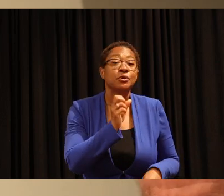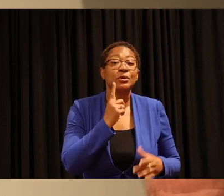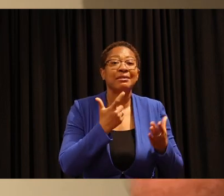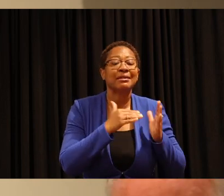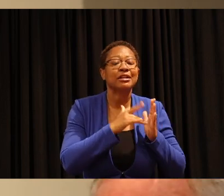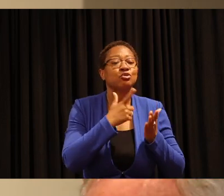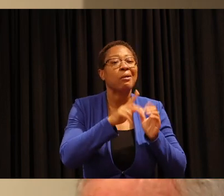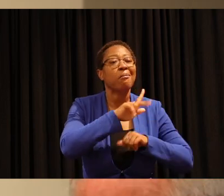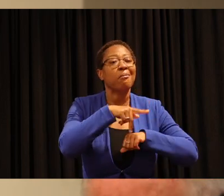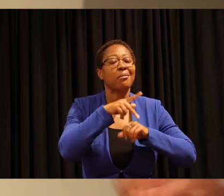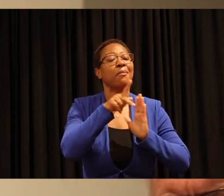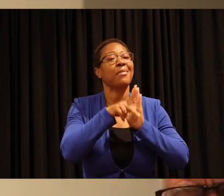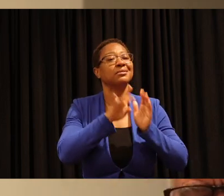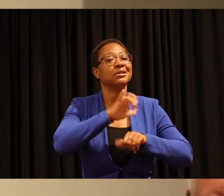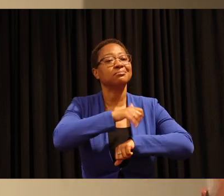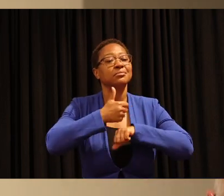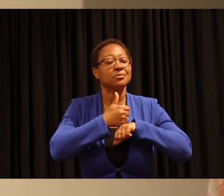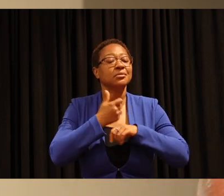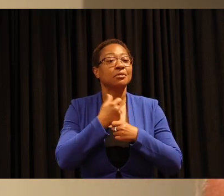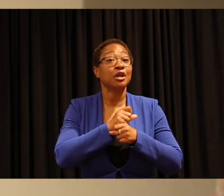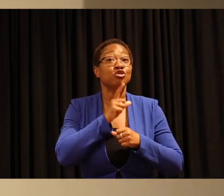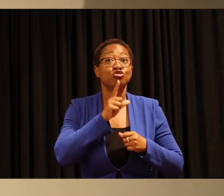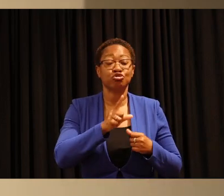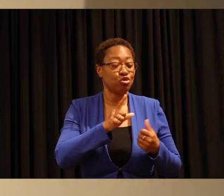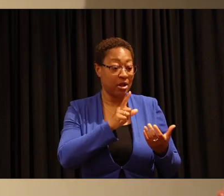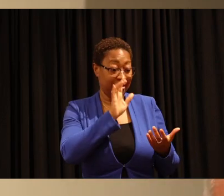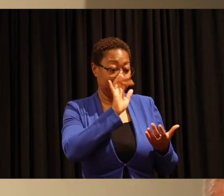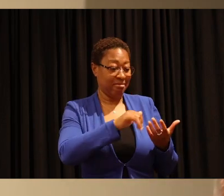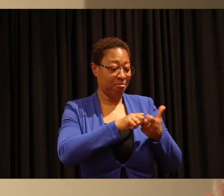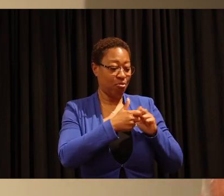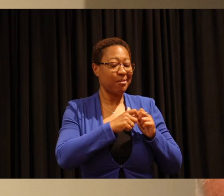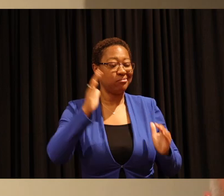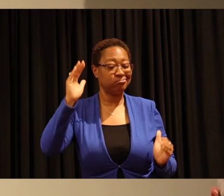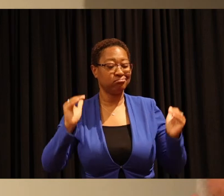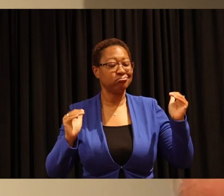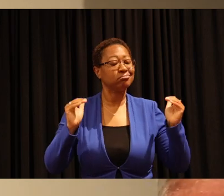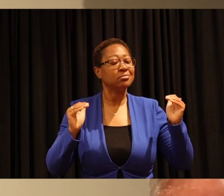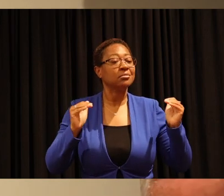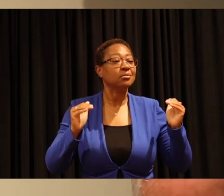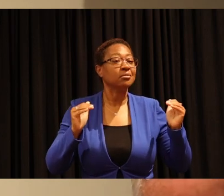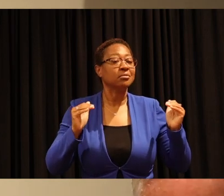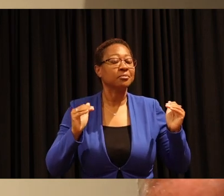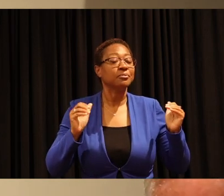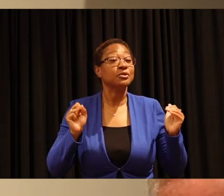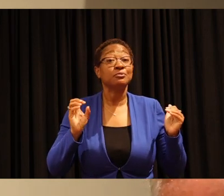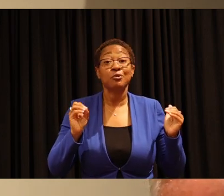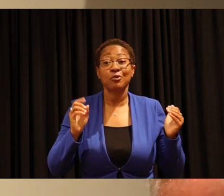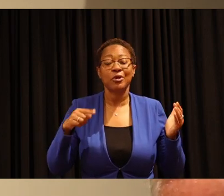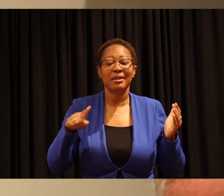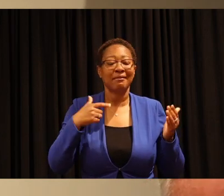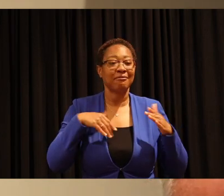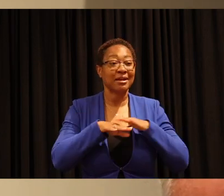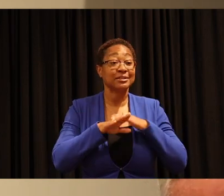what policies need to be enacted to help subsidize or close or narrow that renter gap, because we